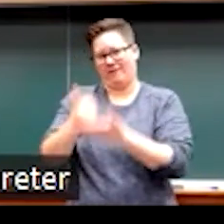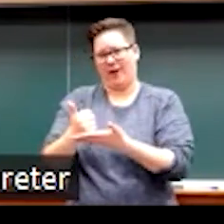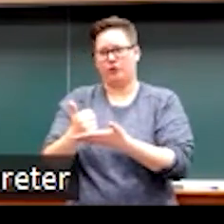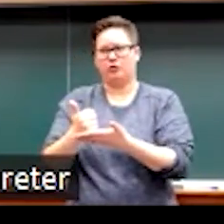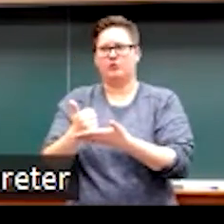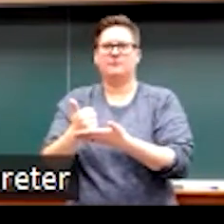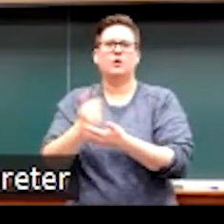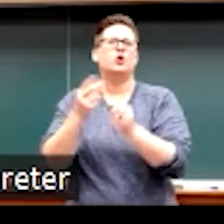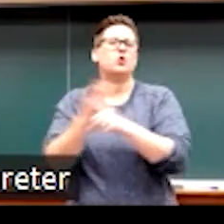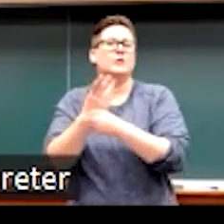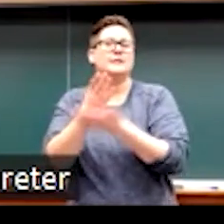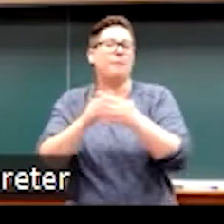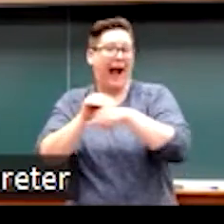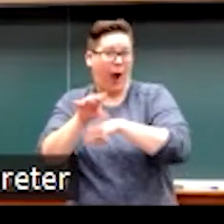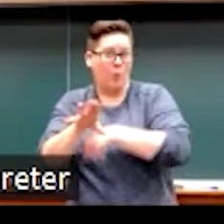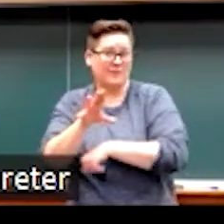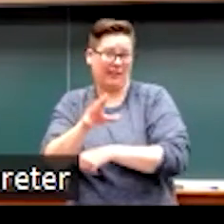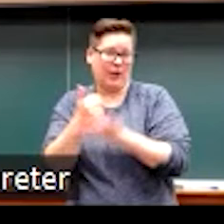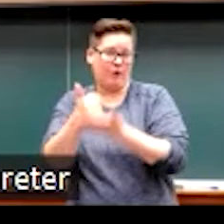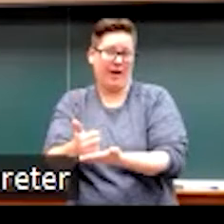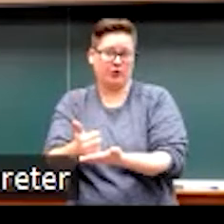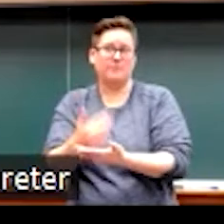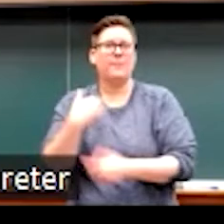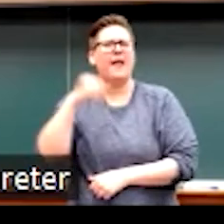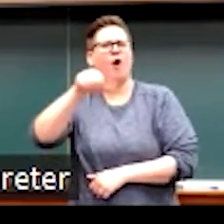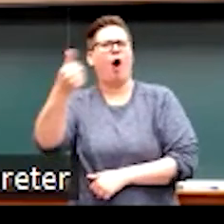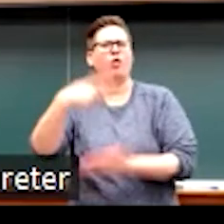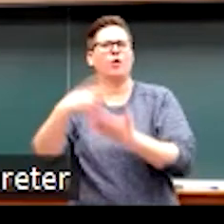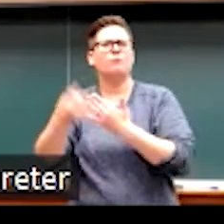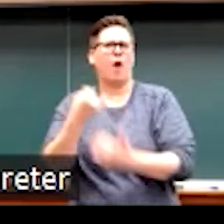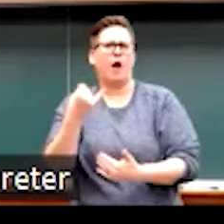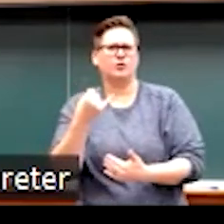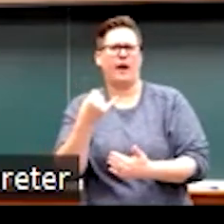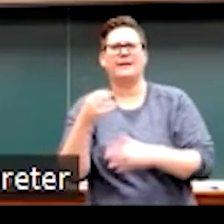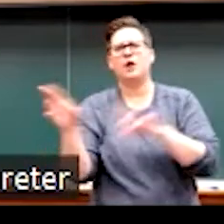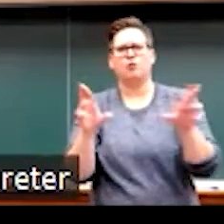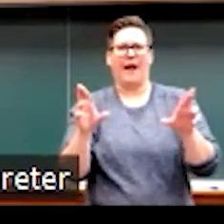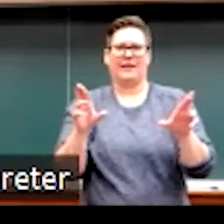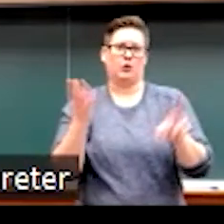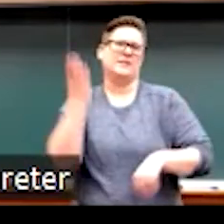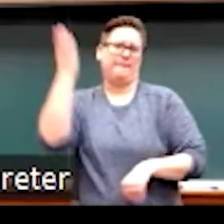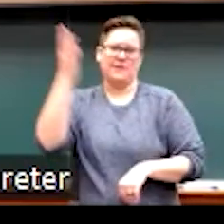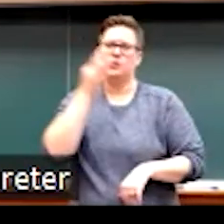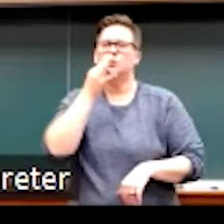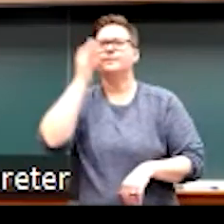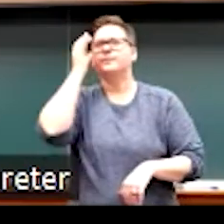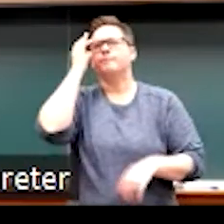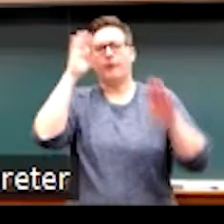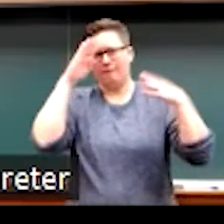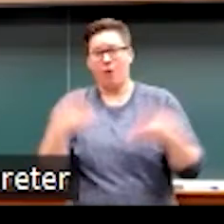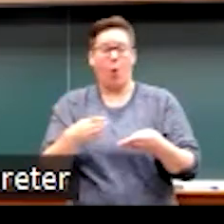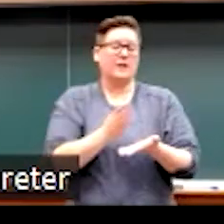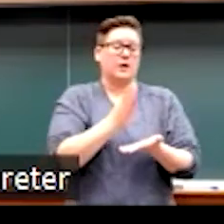some form of counseling and intervention. And there's actually another project that's getting ready for submission, which is focused on